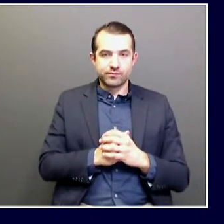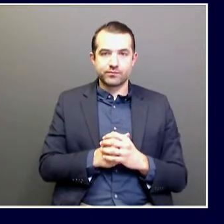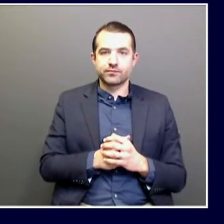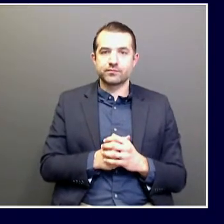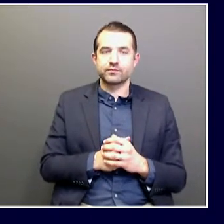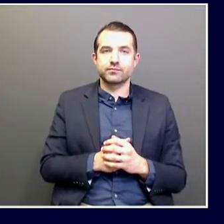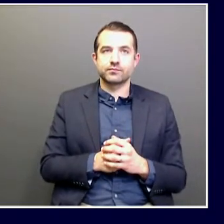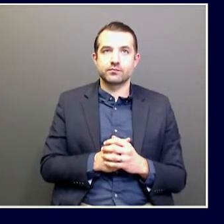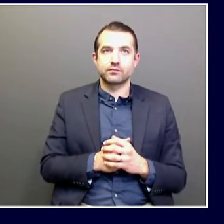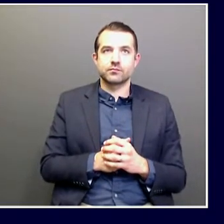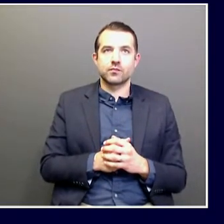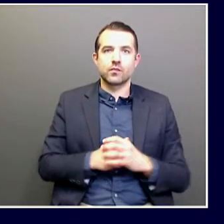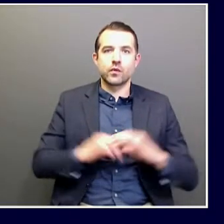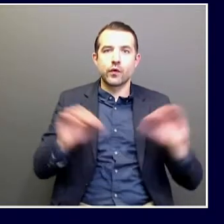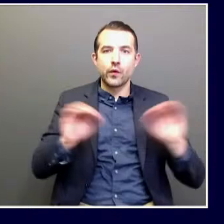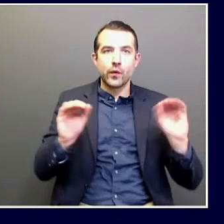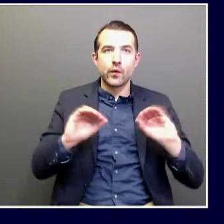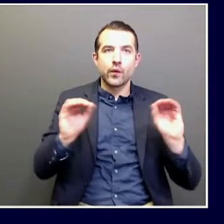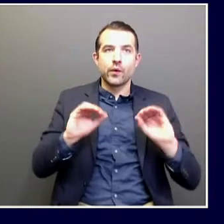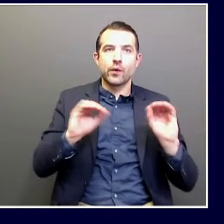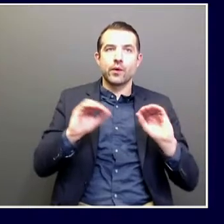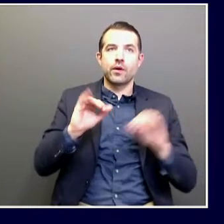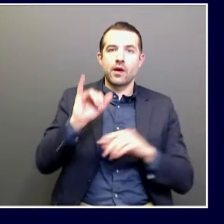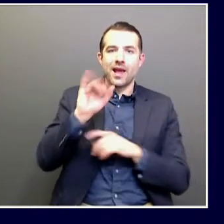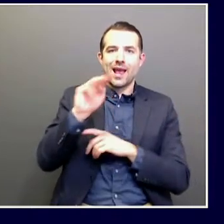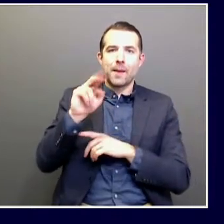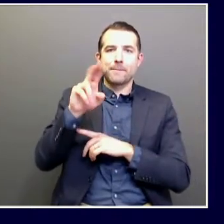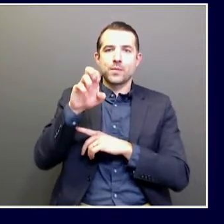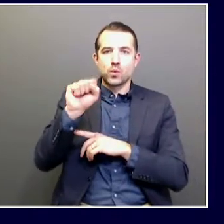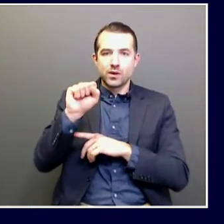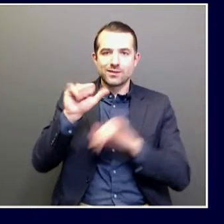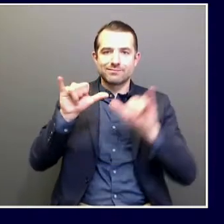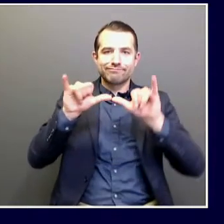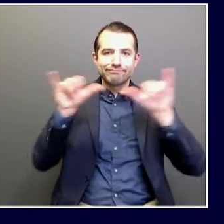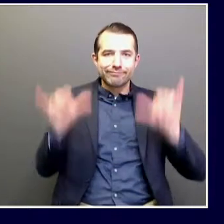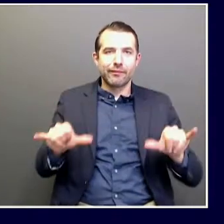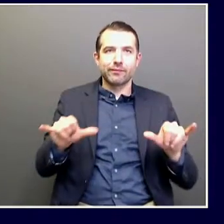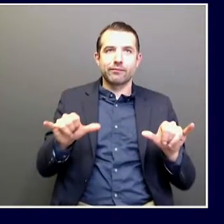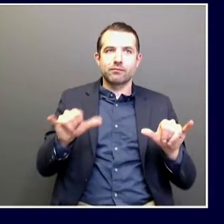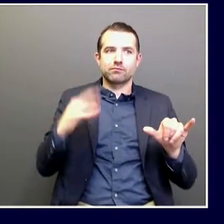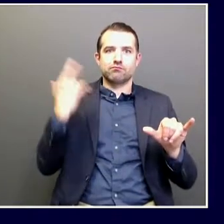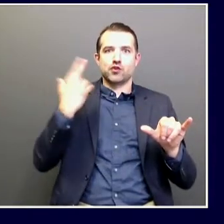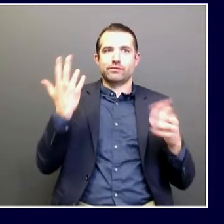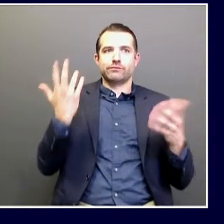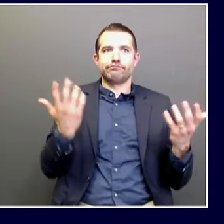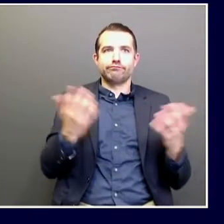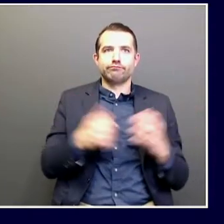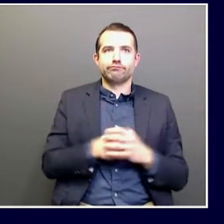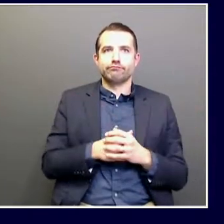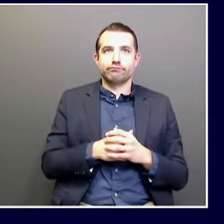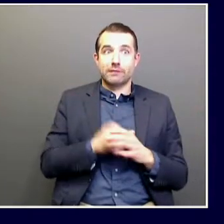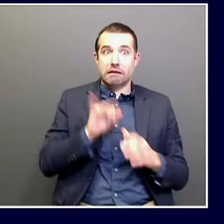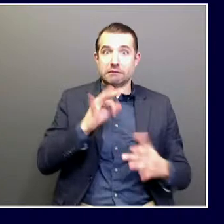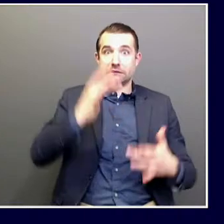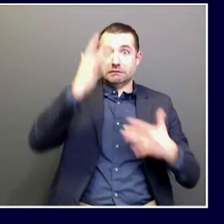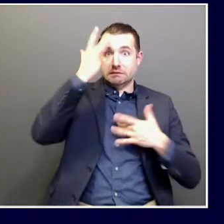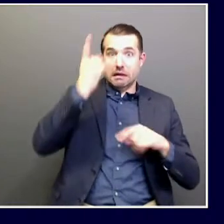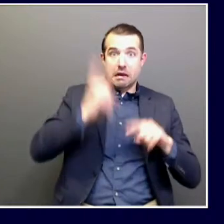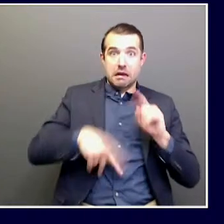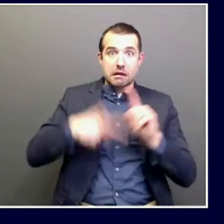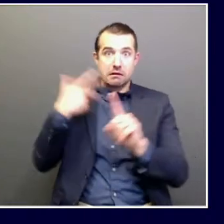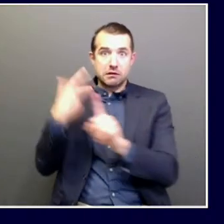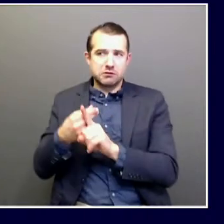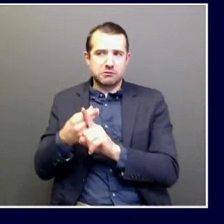reason why you can't get a booster while your body's contending with COVID. It's more that while you've got COVID, you